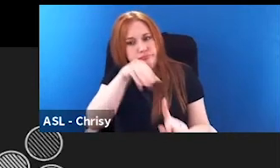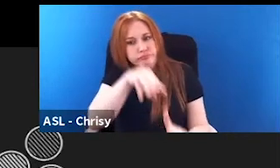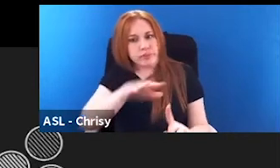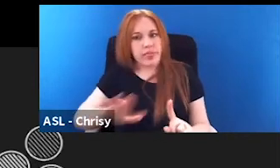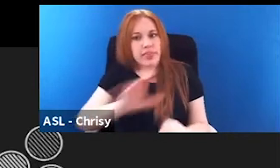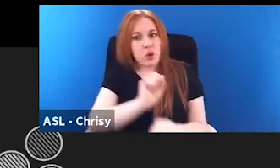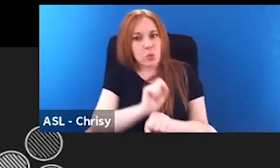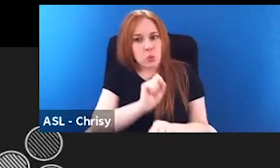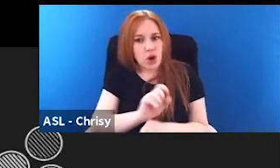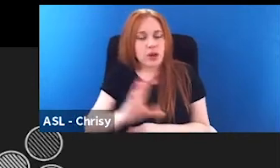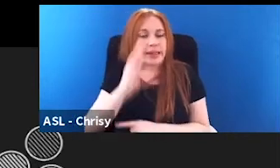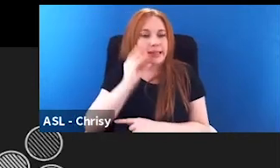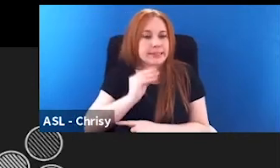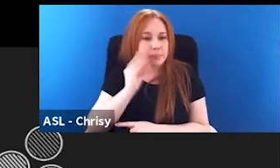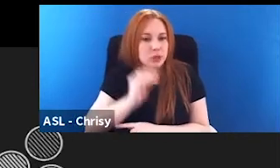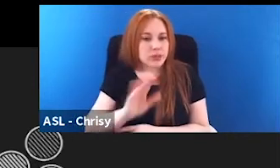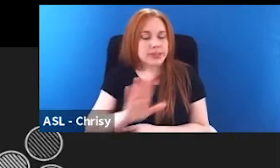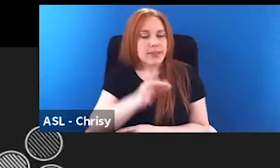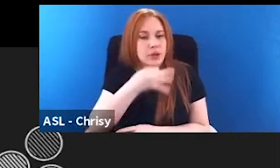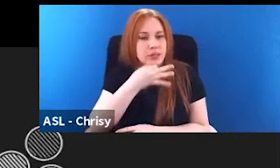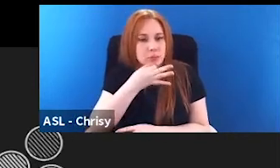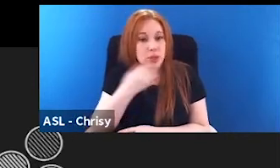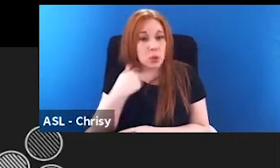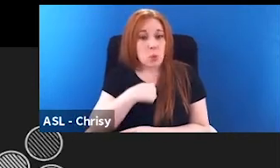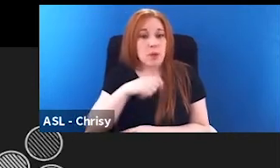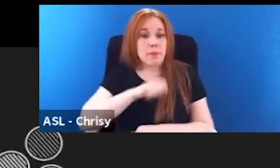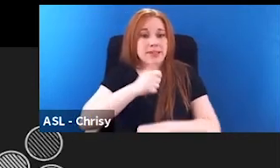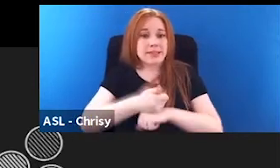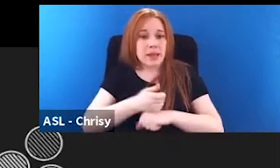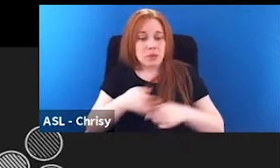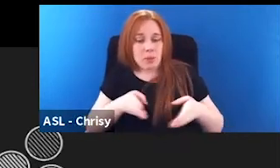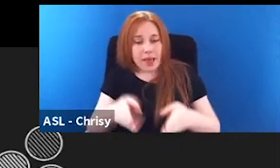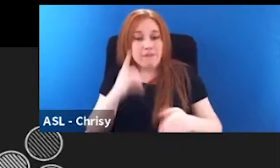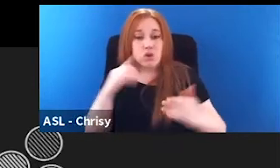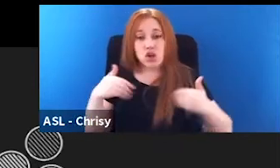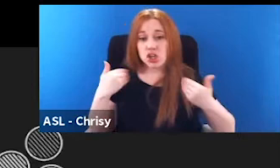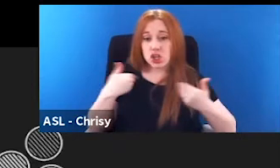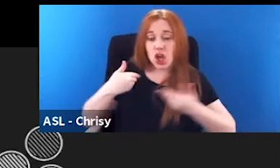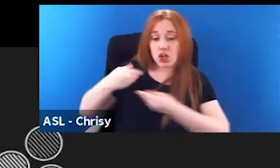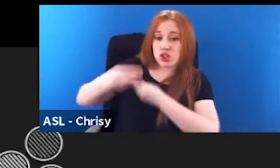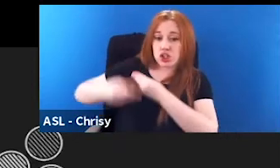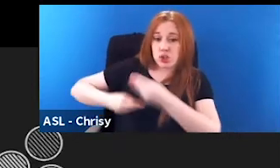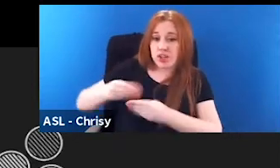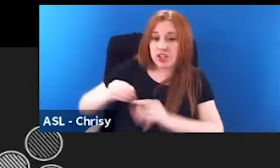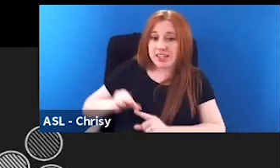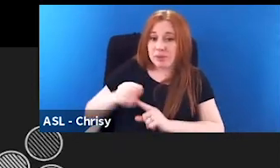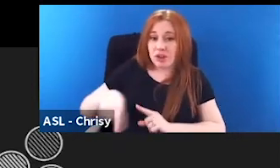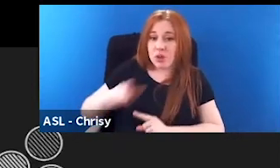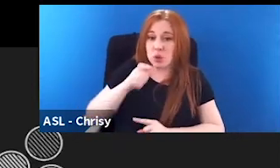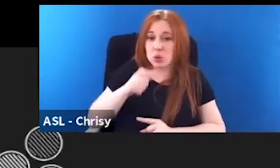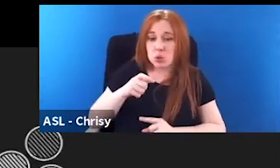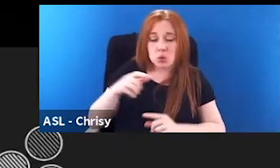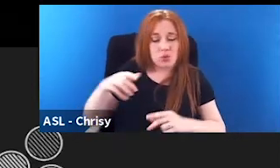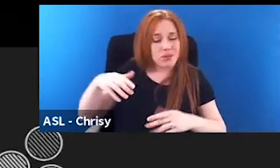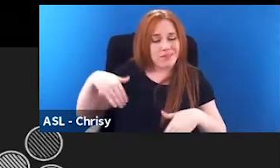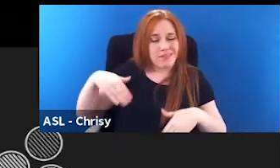their expertise. We must establish paths for younger generations, especially those who have been underrepresented, to be exposed to